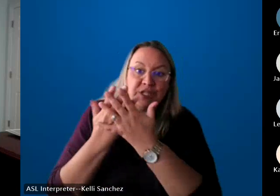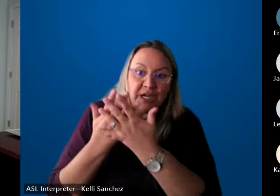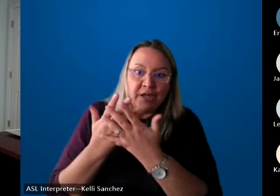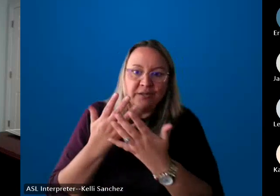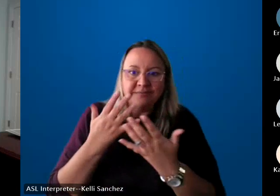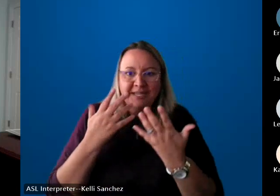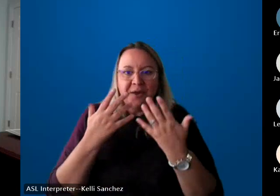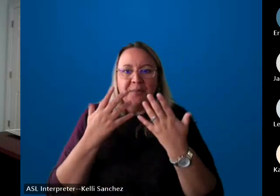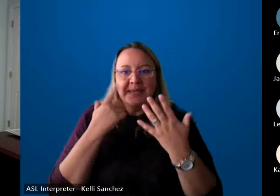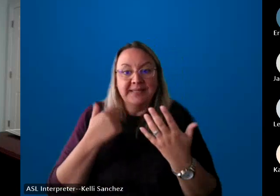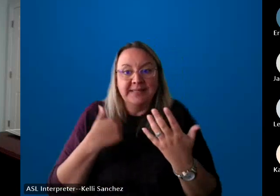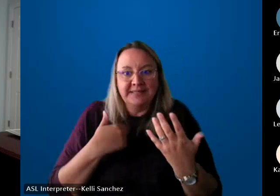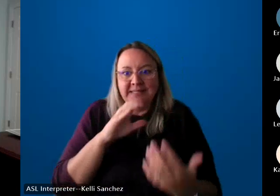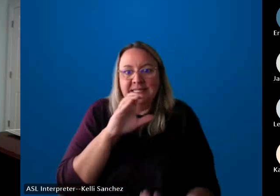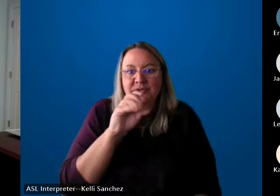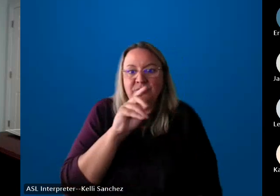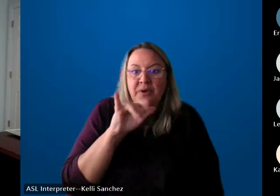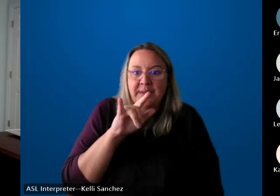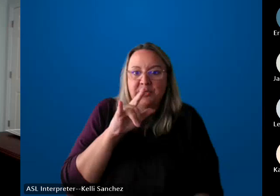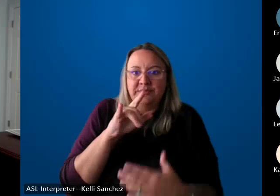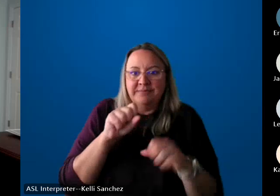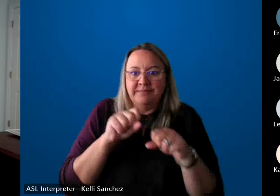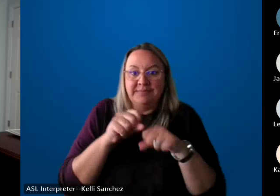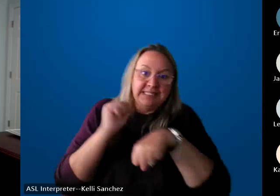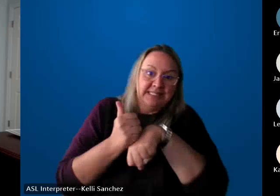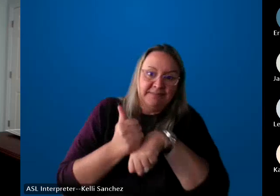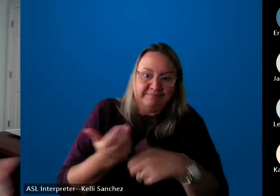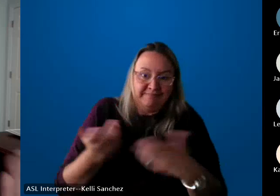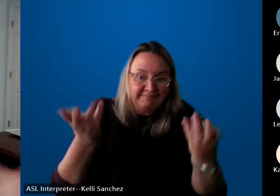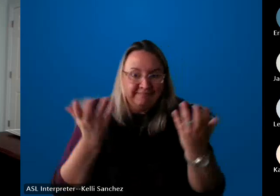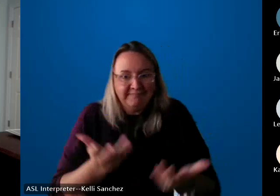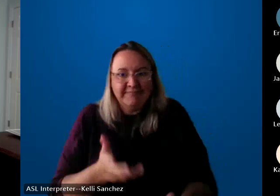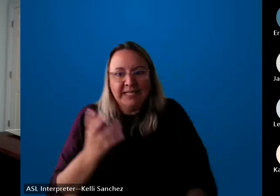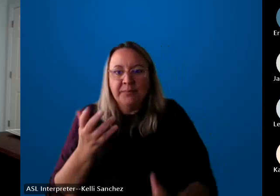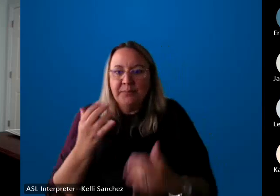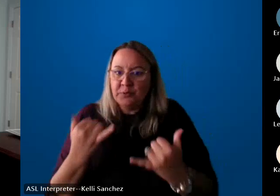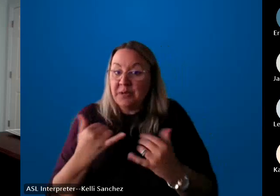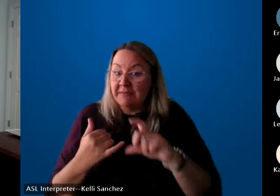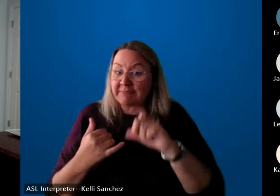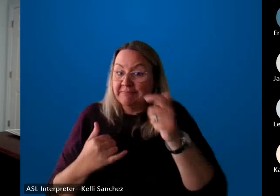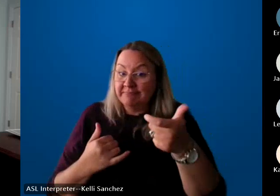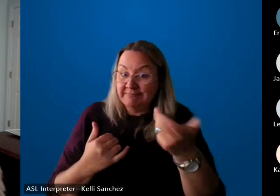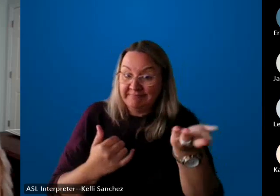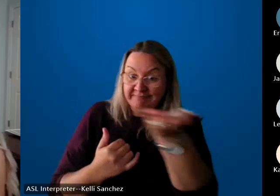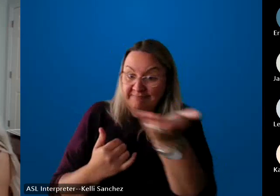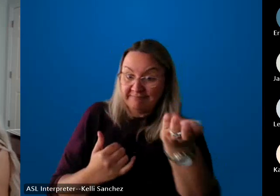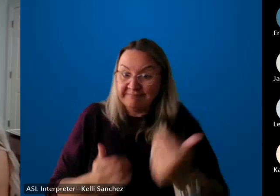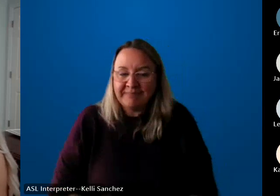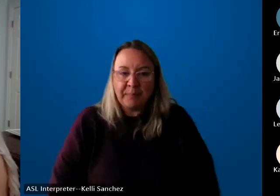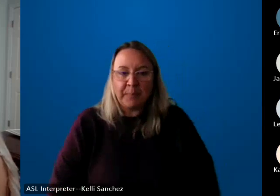too. So there's a lot of different factors there, but I'll stop talking and pass it on.